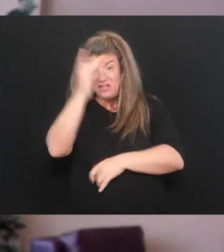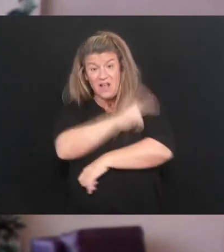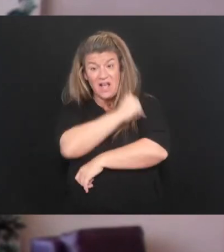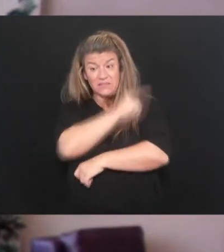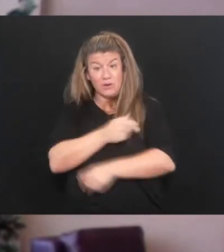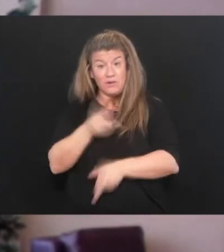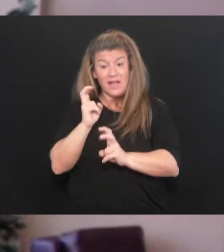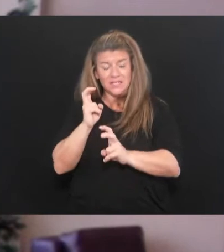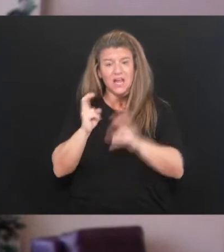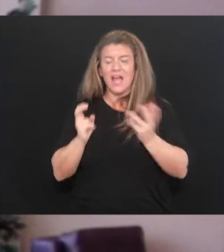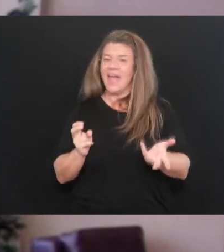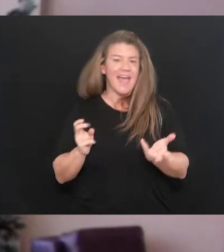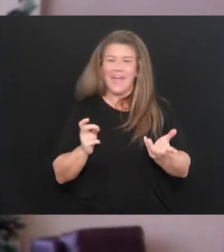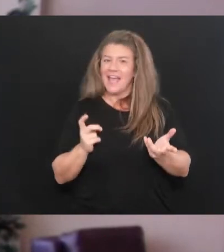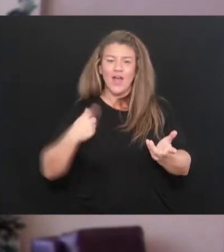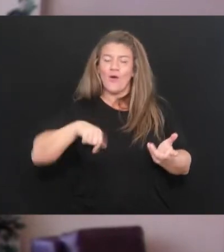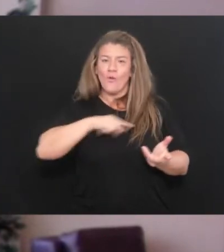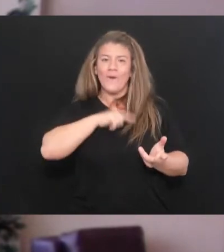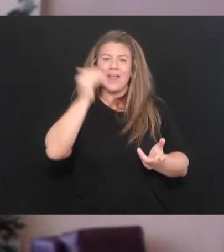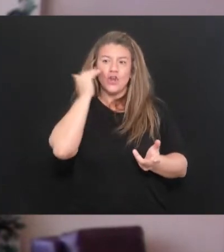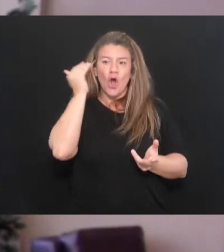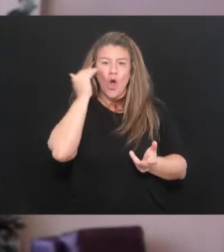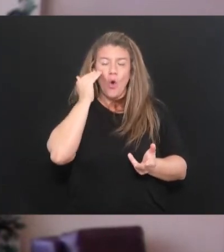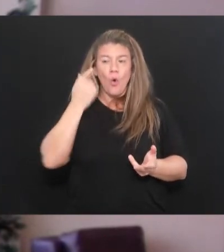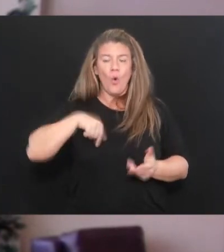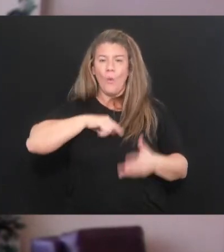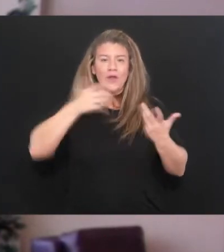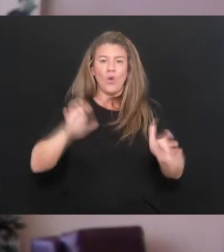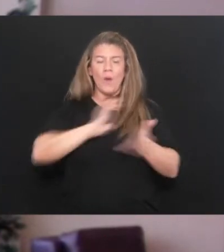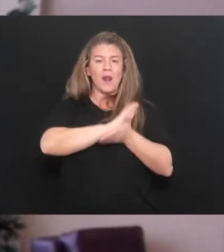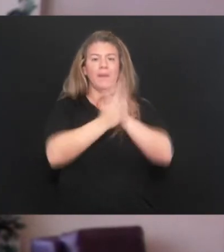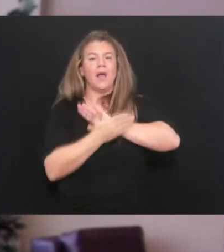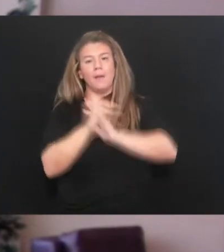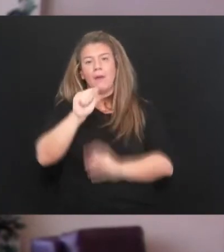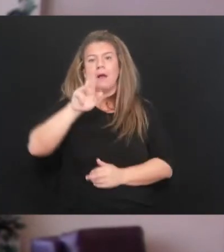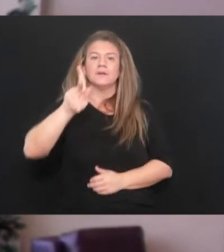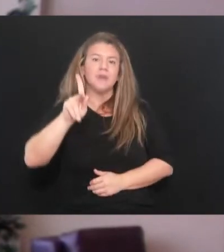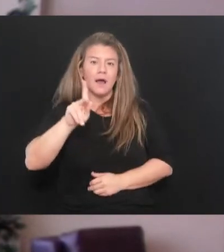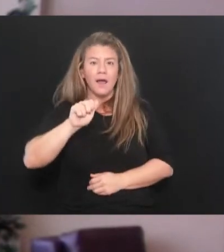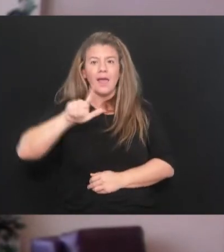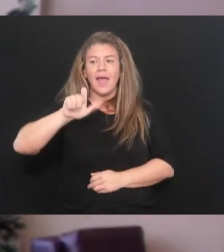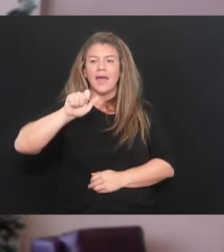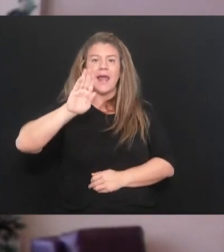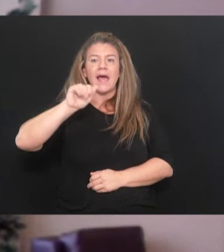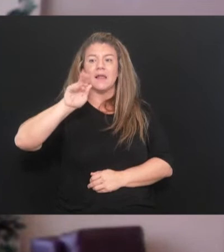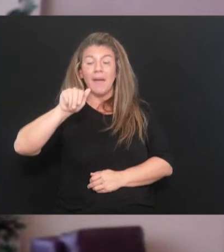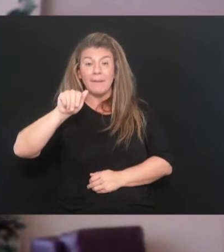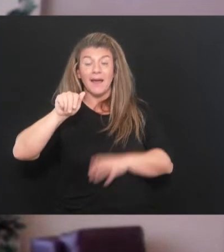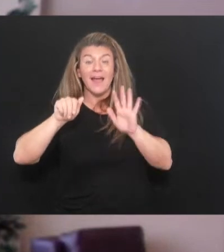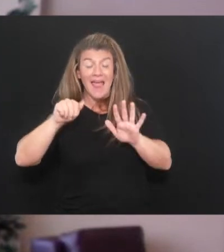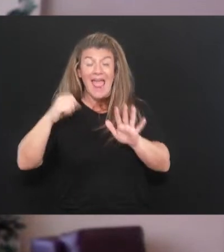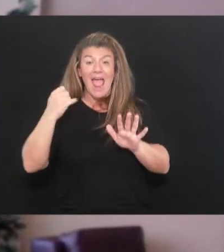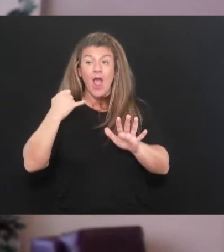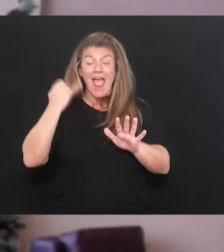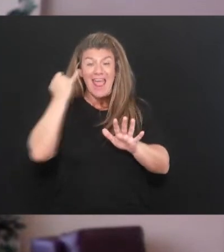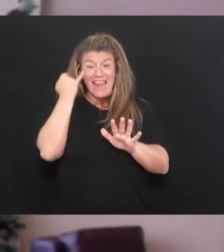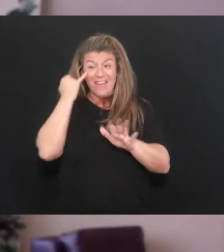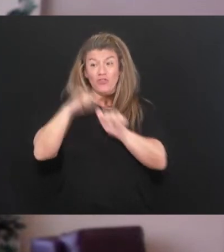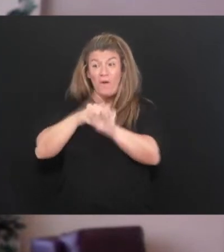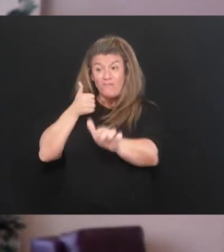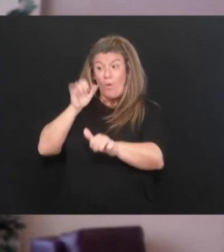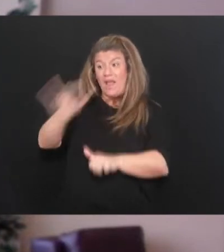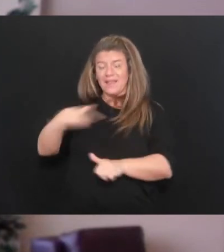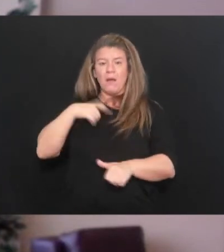that we very well could become Arkansas and Alabama if we don't take better and more care and take